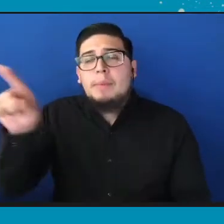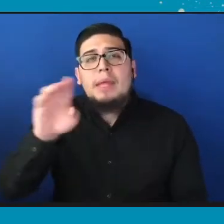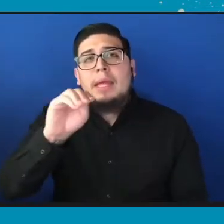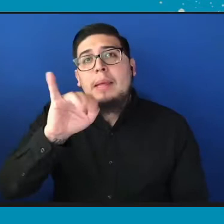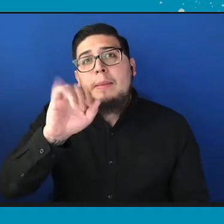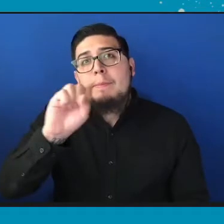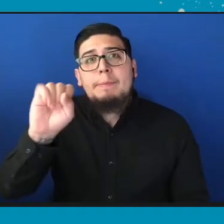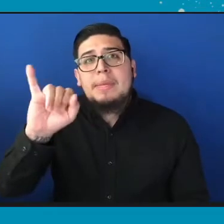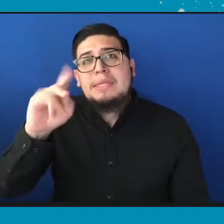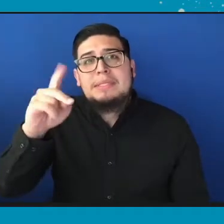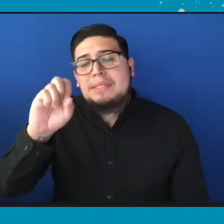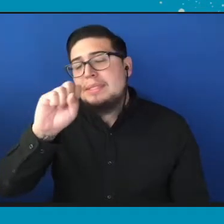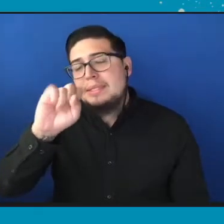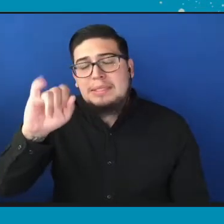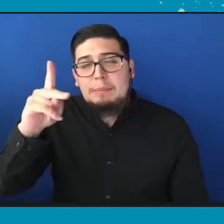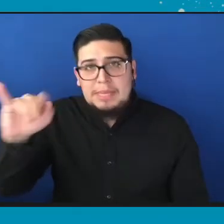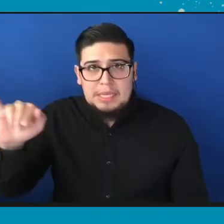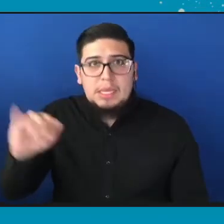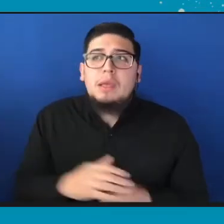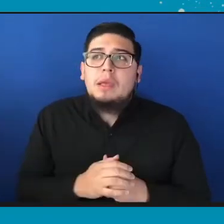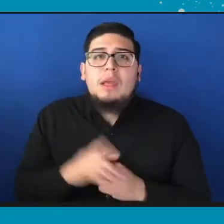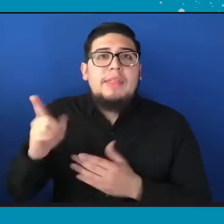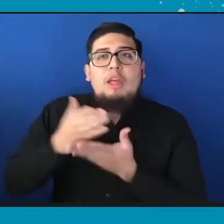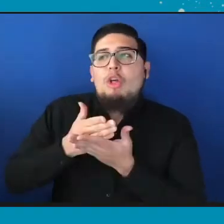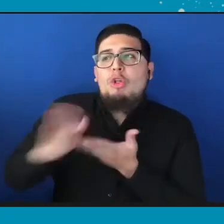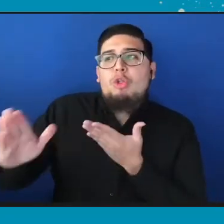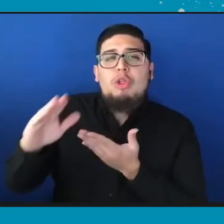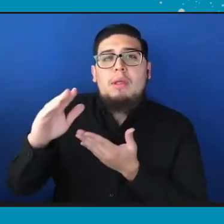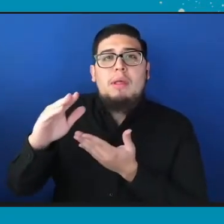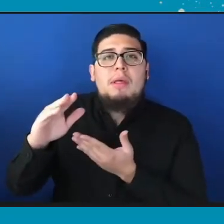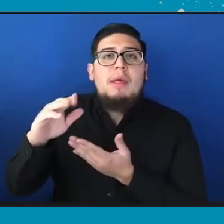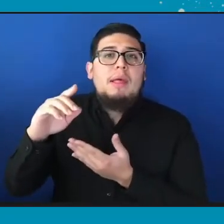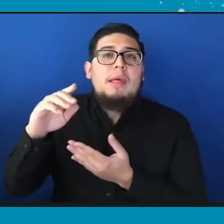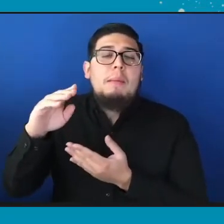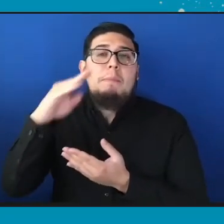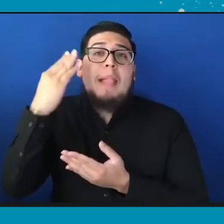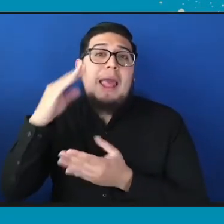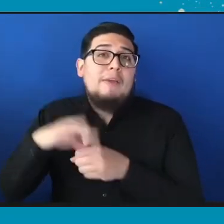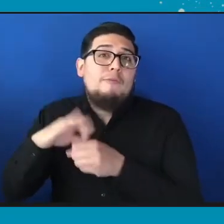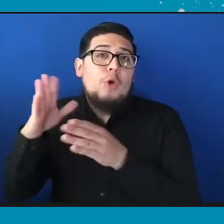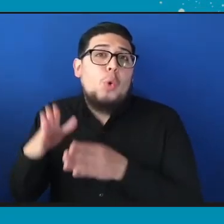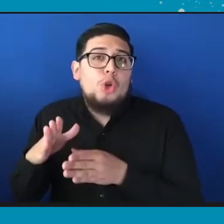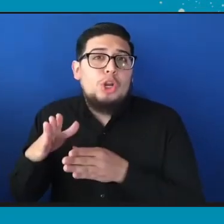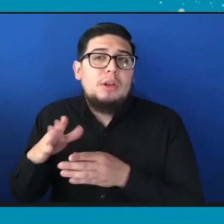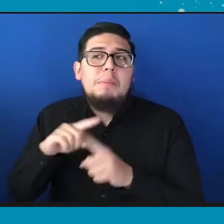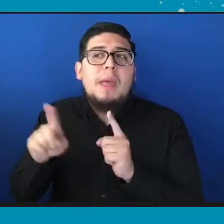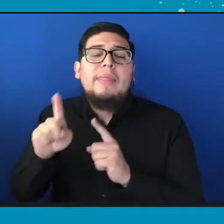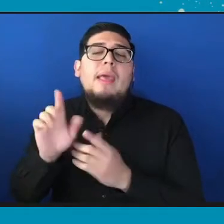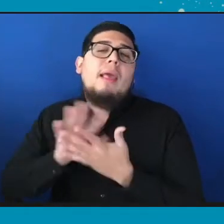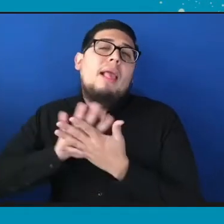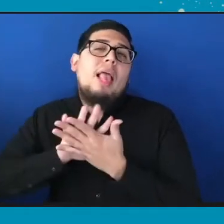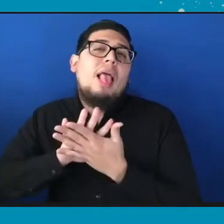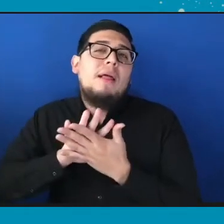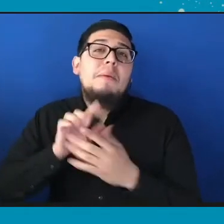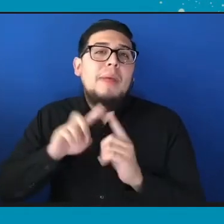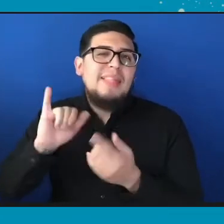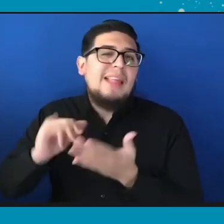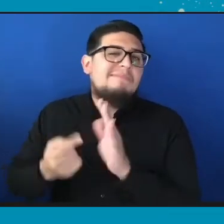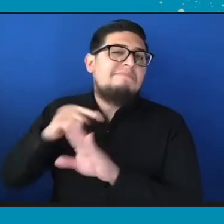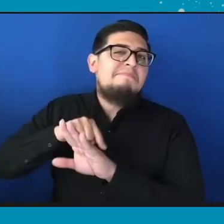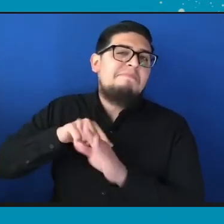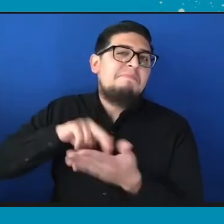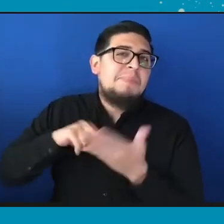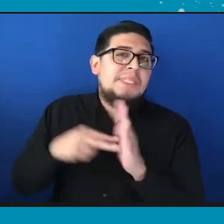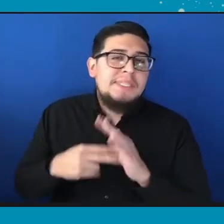were there to exclude the Black voter. And they didn't say Black voter, and they said nothing short of that would answer. And in